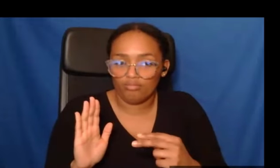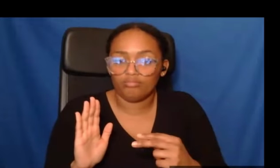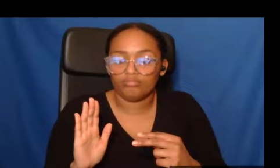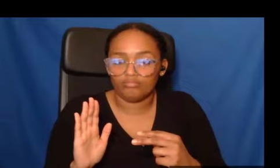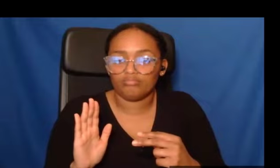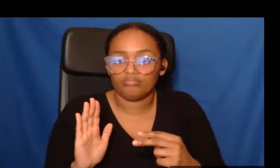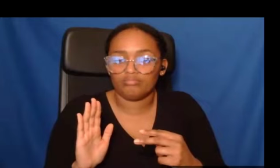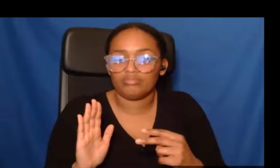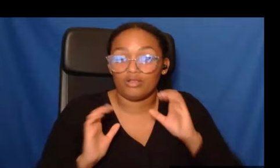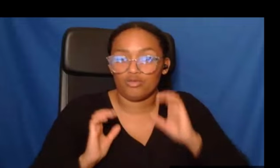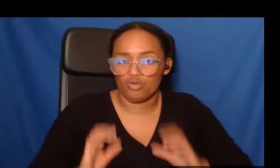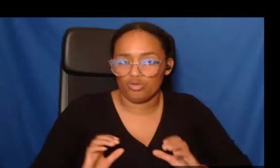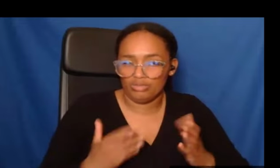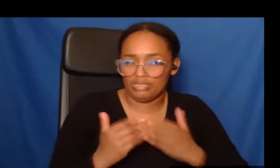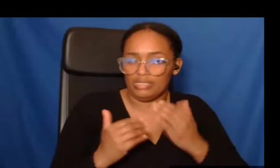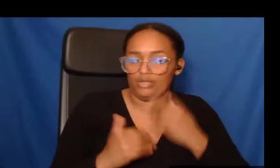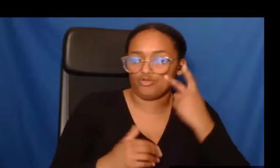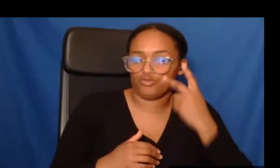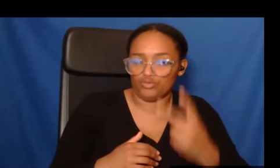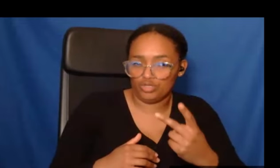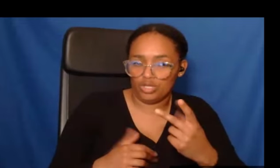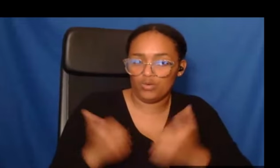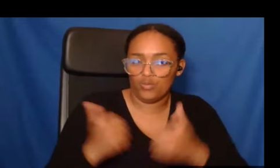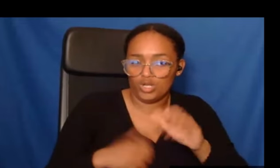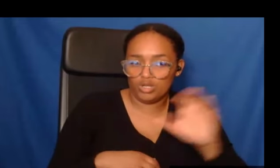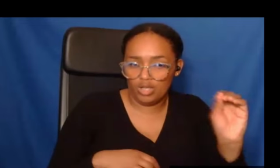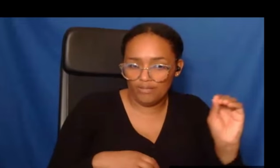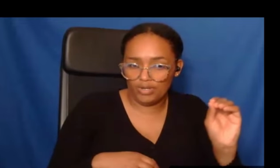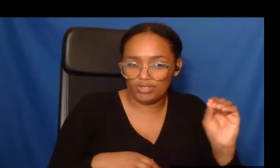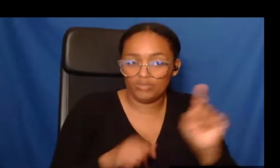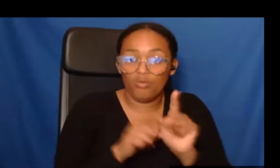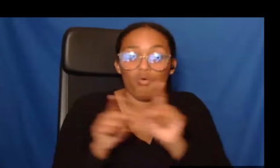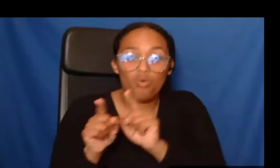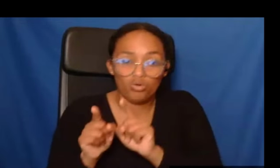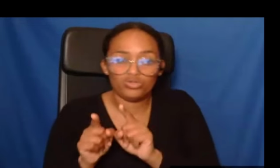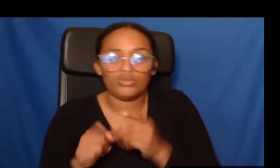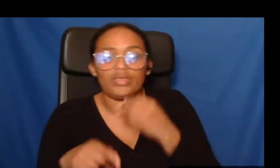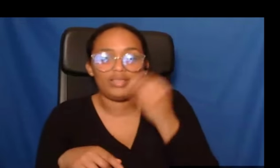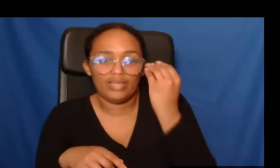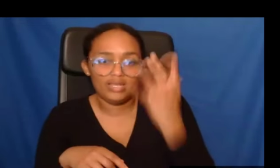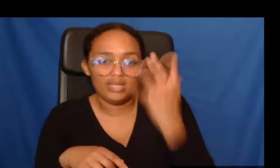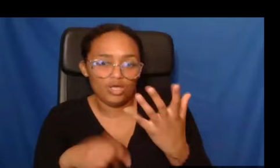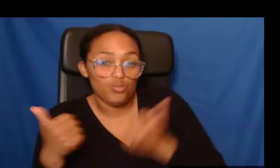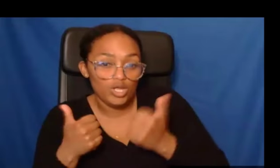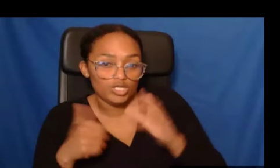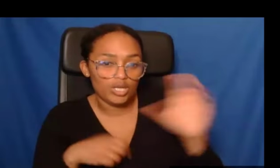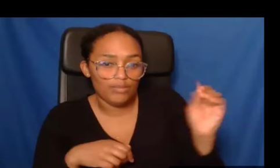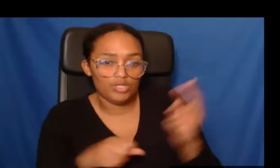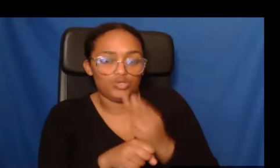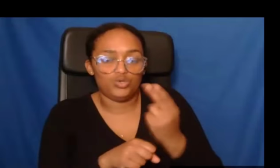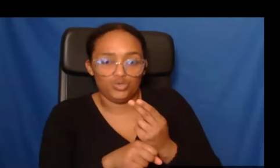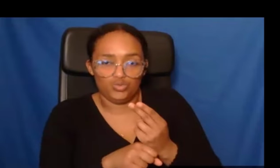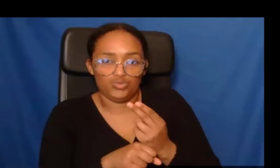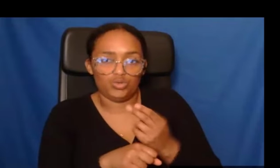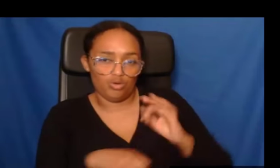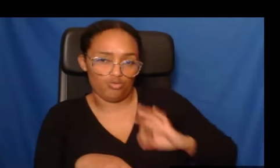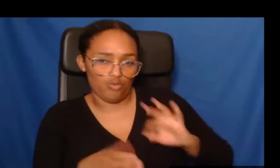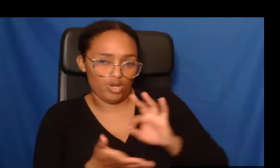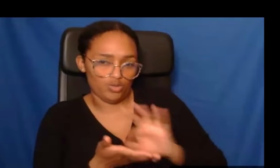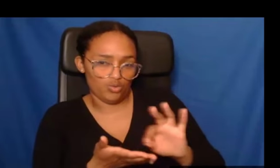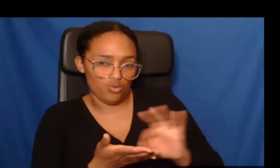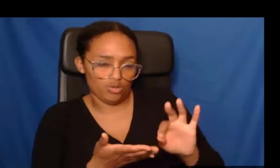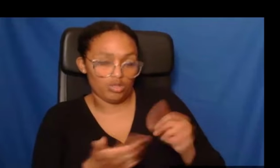of Maryland, they absolutely can, and it can be up to it can be up to 40%